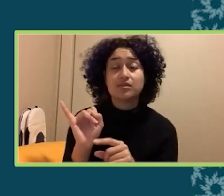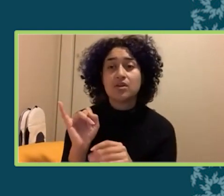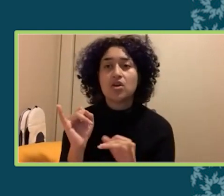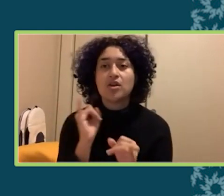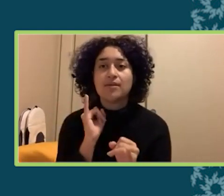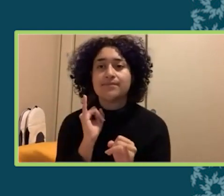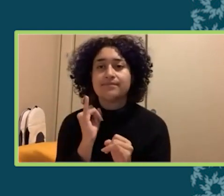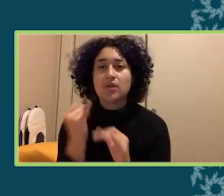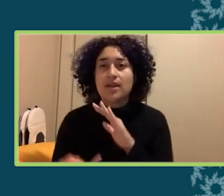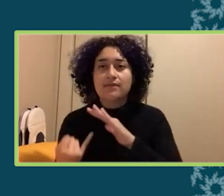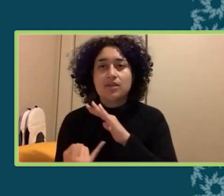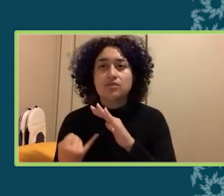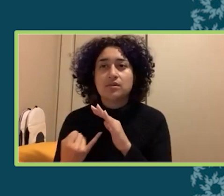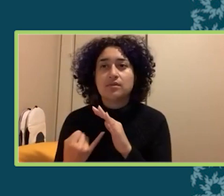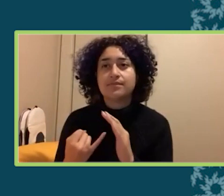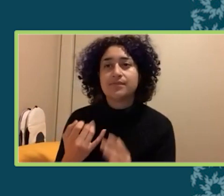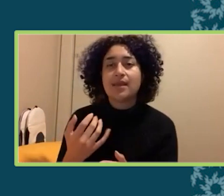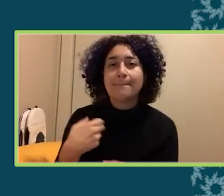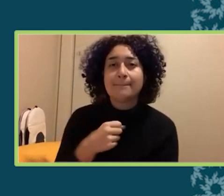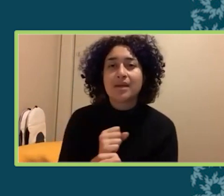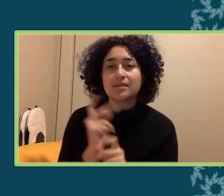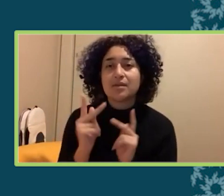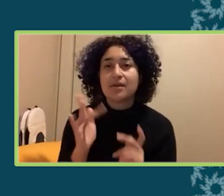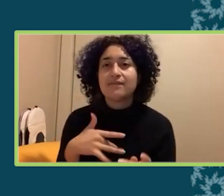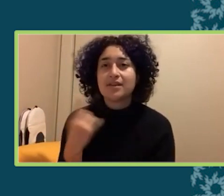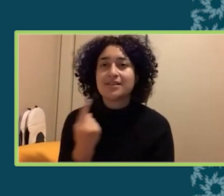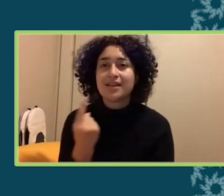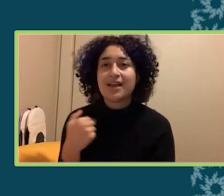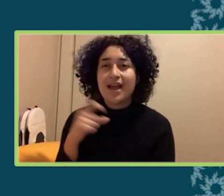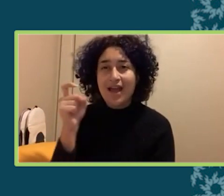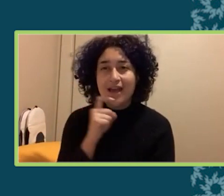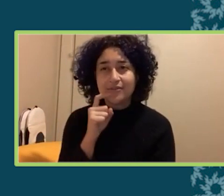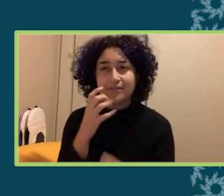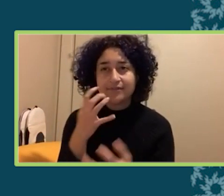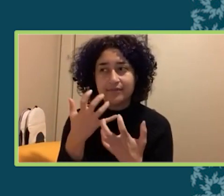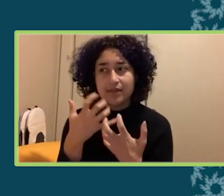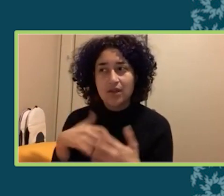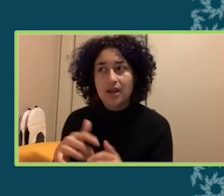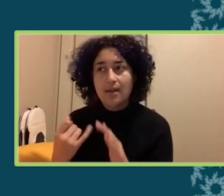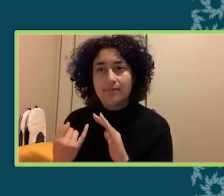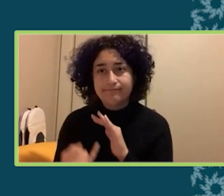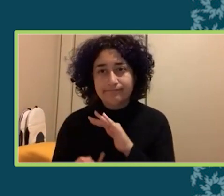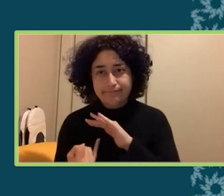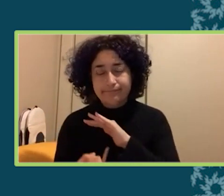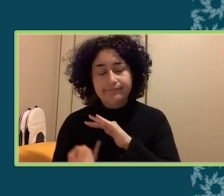Maya, or I will speak for myself, sometimes feel like I've got to figure it out by myself. And there's